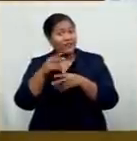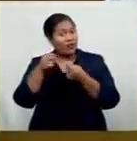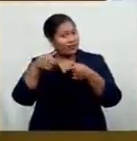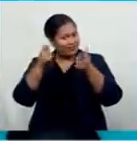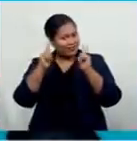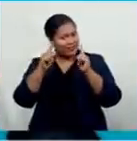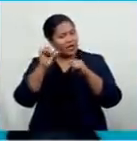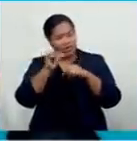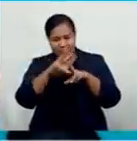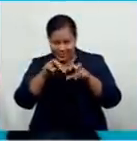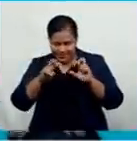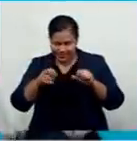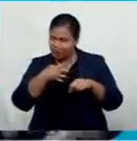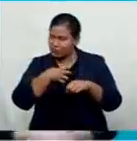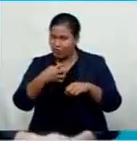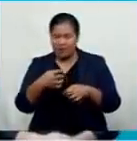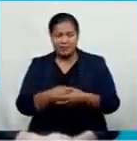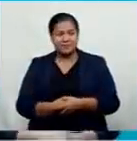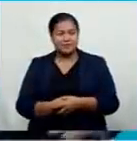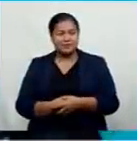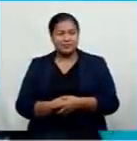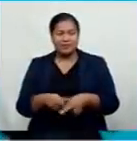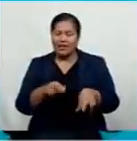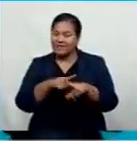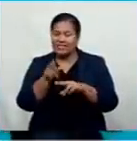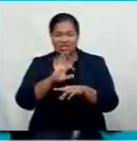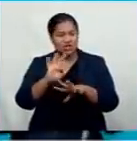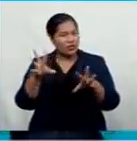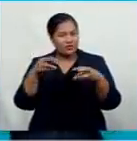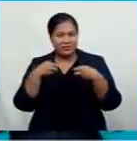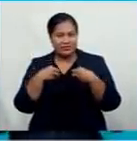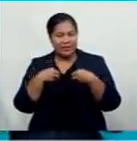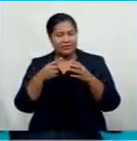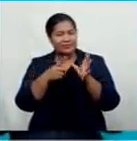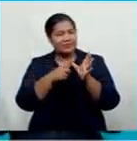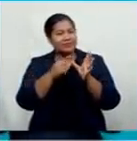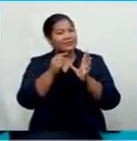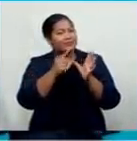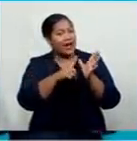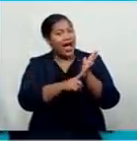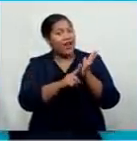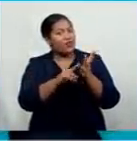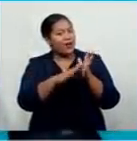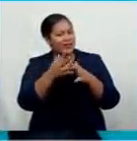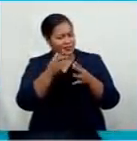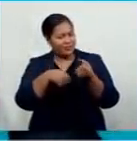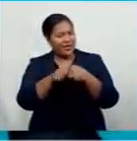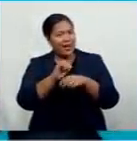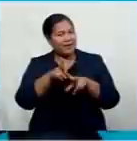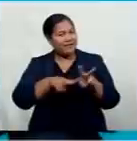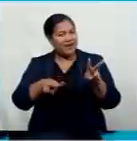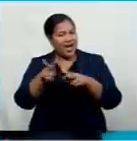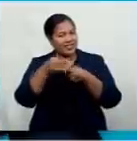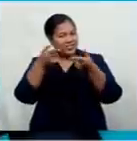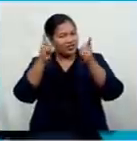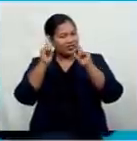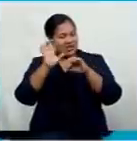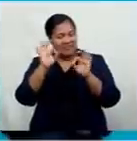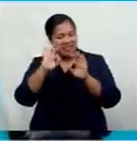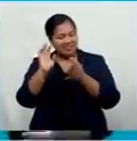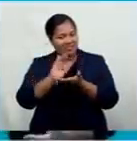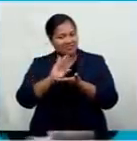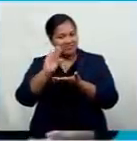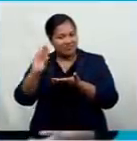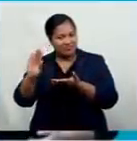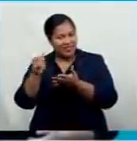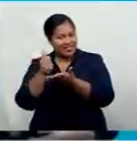independently. Fiji does not accept Ahluwalia as the Vice-Chancellor and will not provide any funding or assistance to USP for as